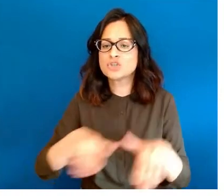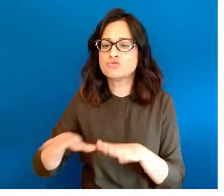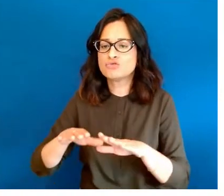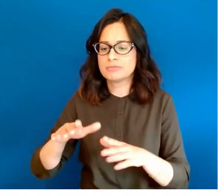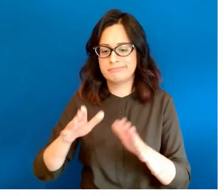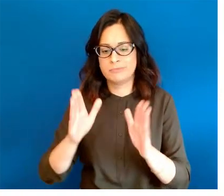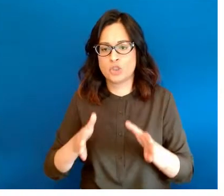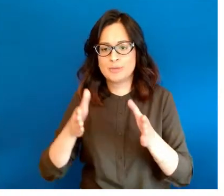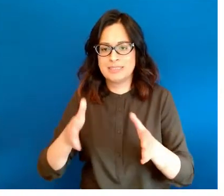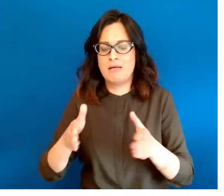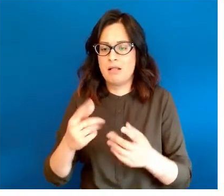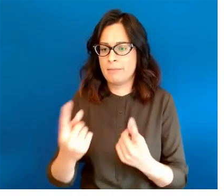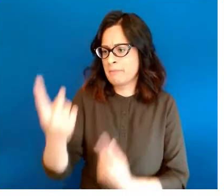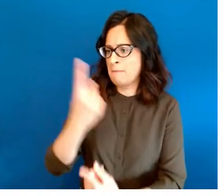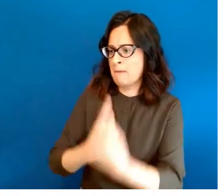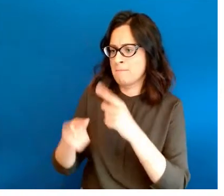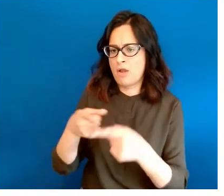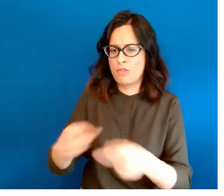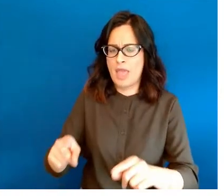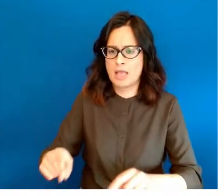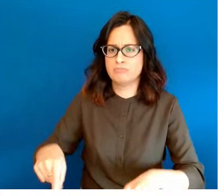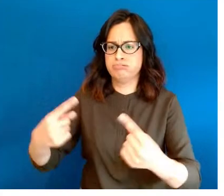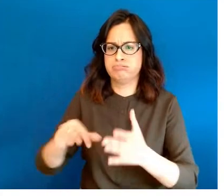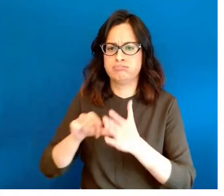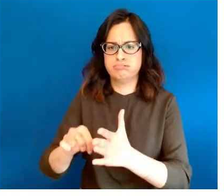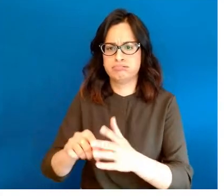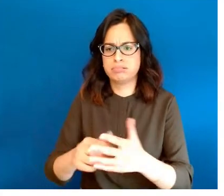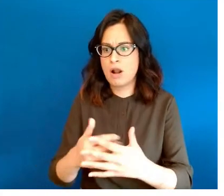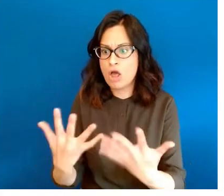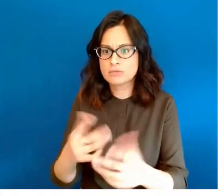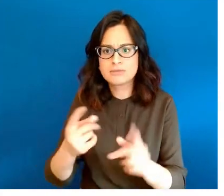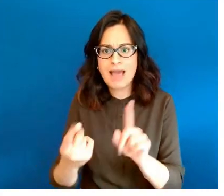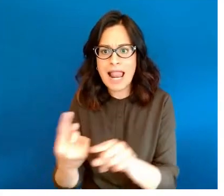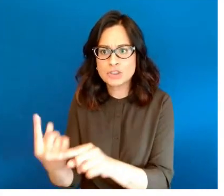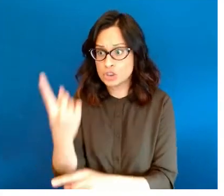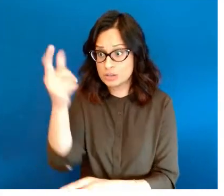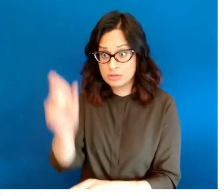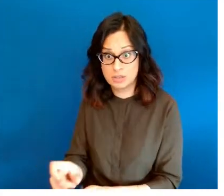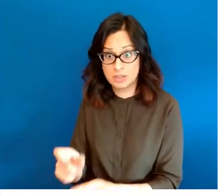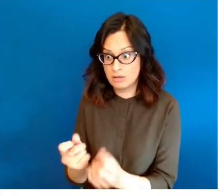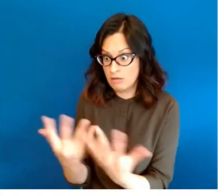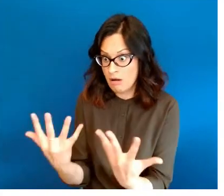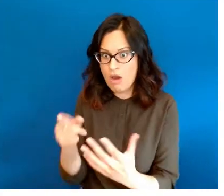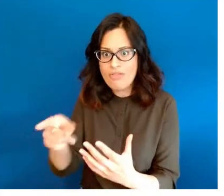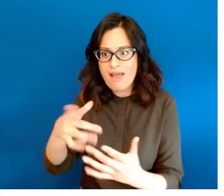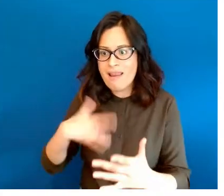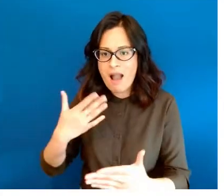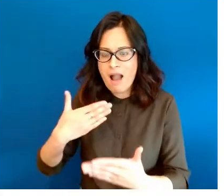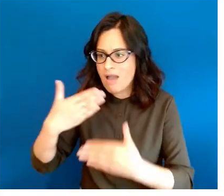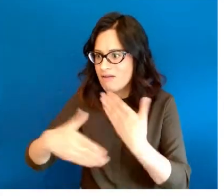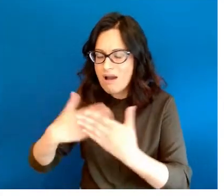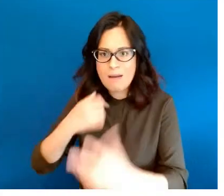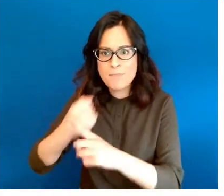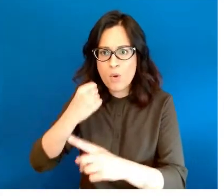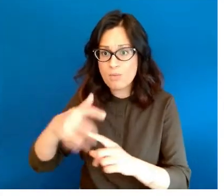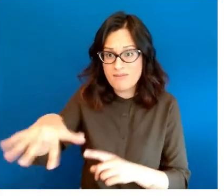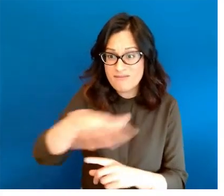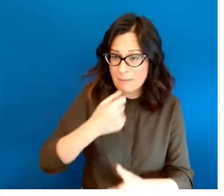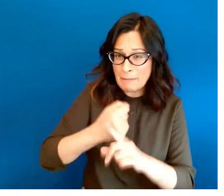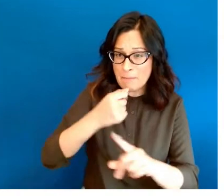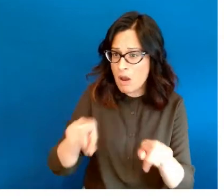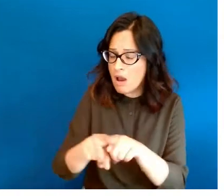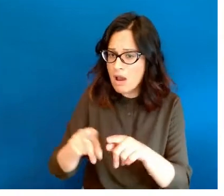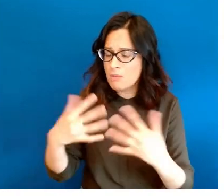have incredibly challenging problems, multiple allergies that affect so many parts of their life and all of their families' lives as well.